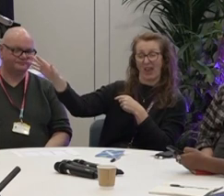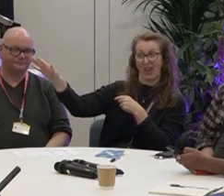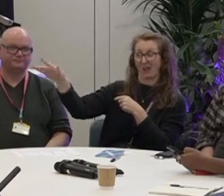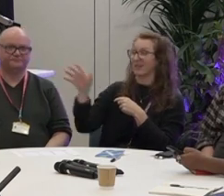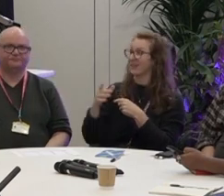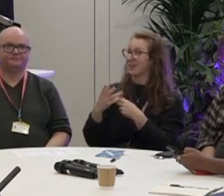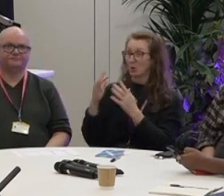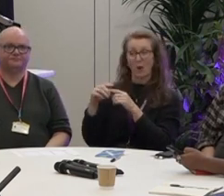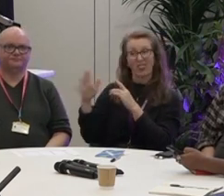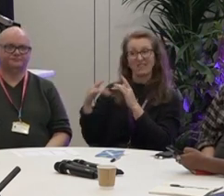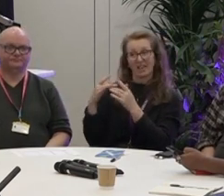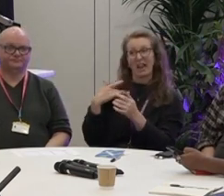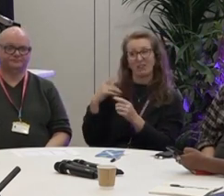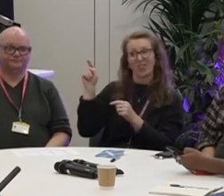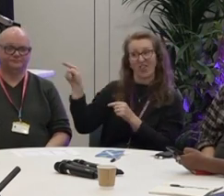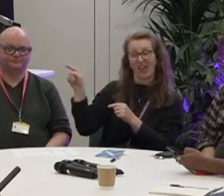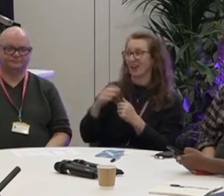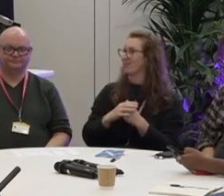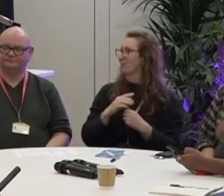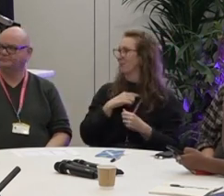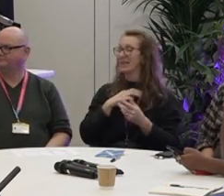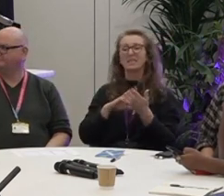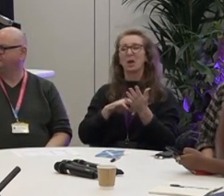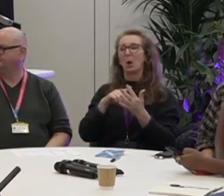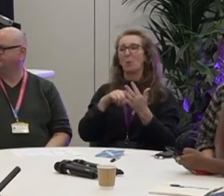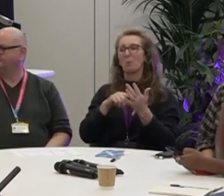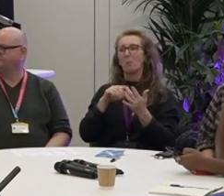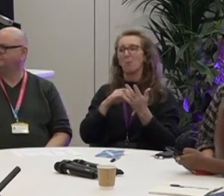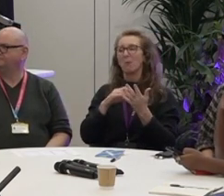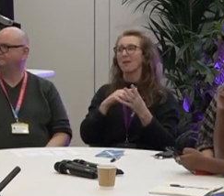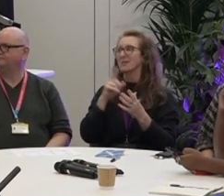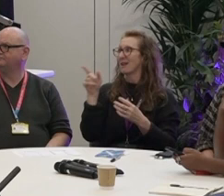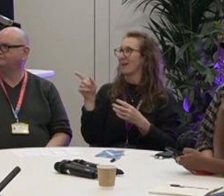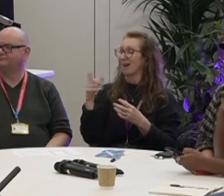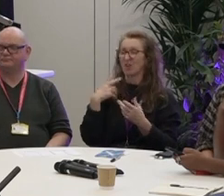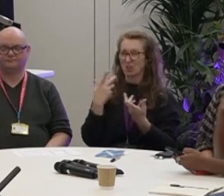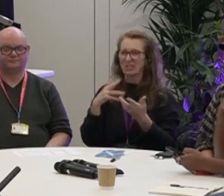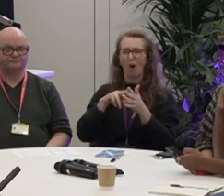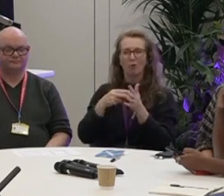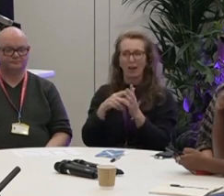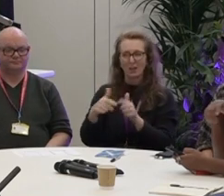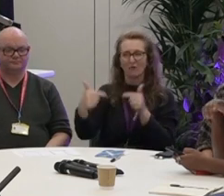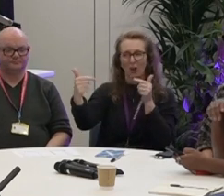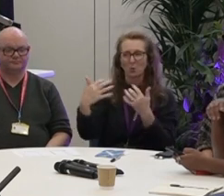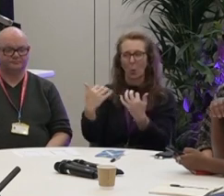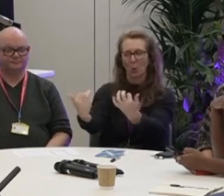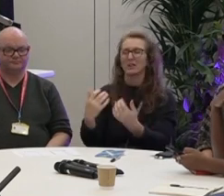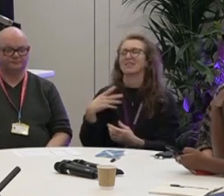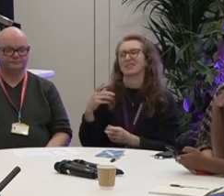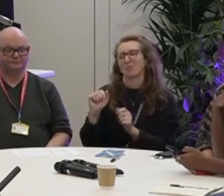where the internet lives, because Melissa Blackburn is actually moderating the virtual audience and she sits around the corner.